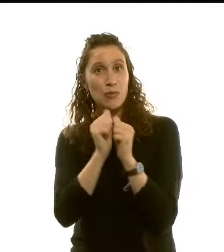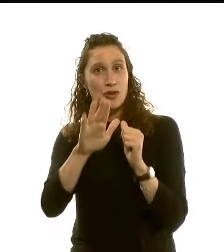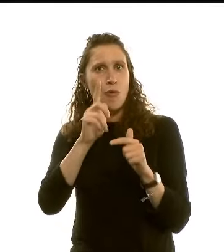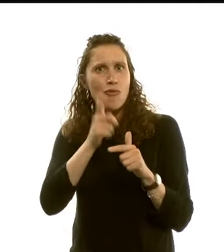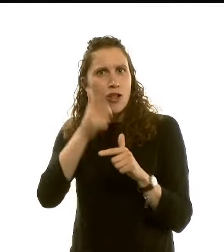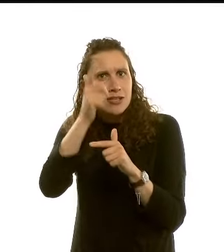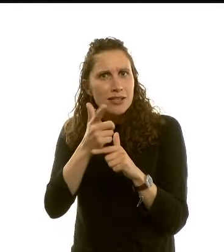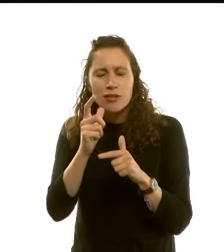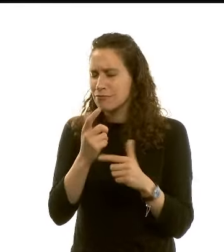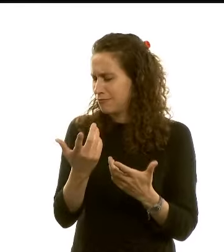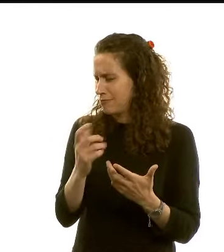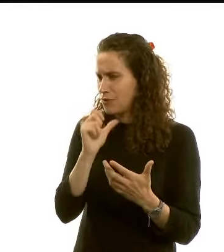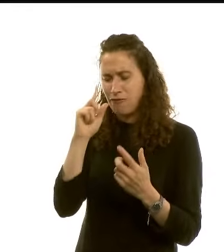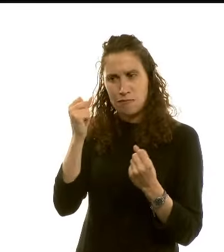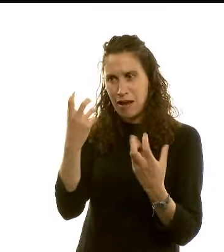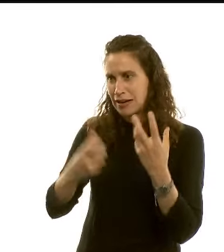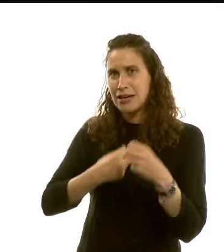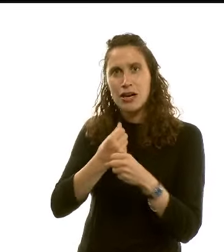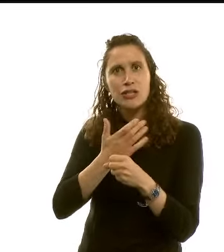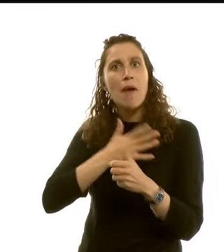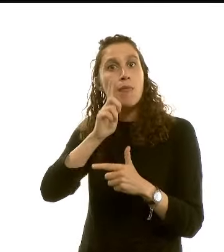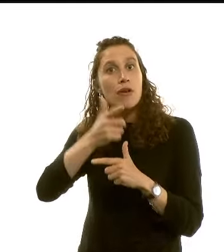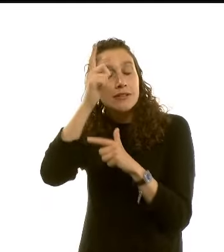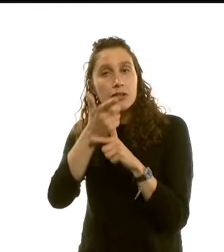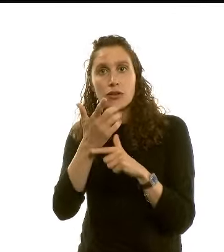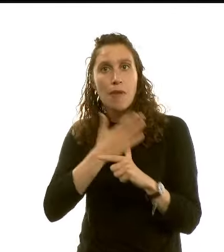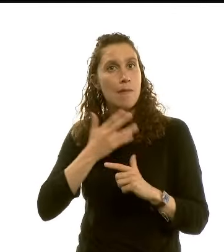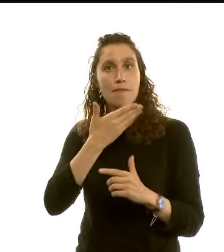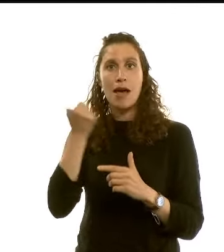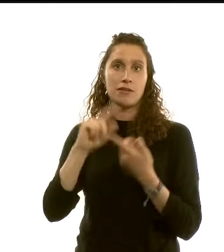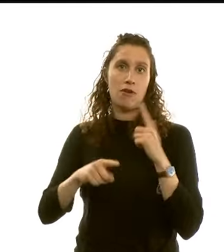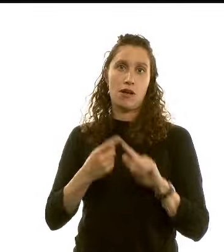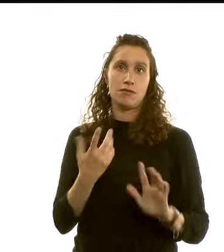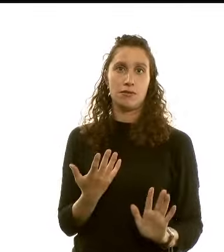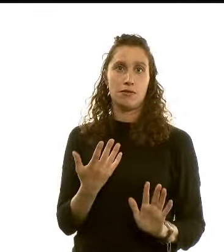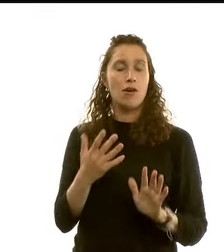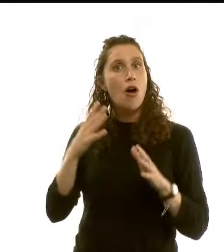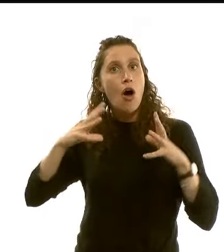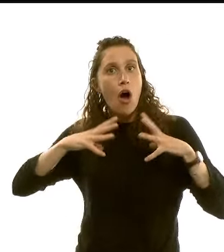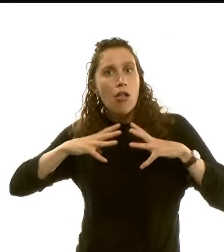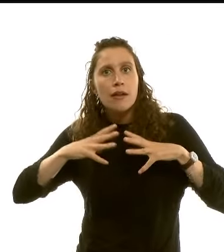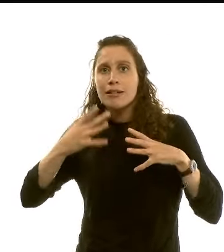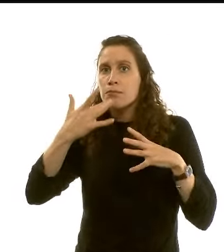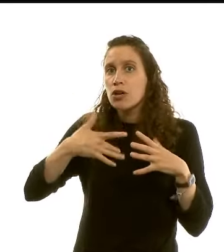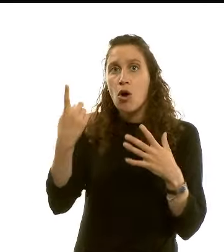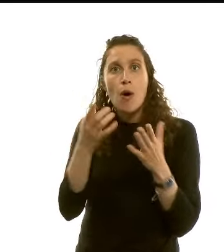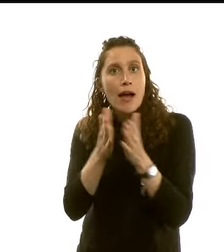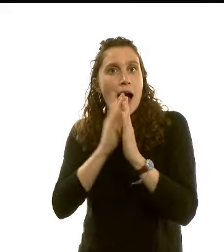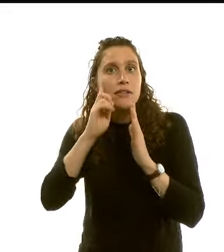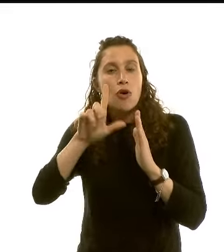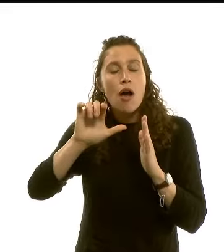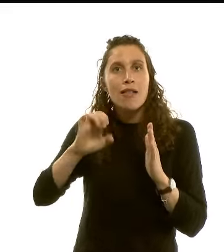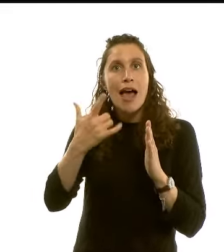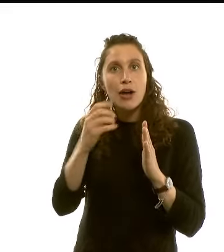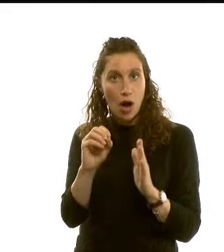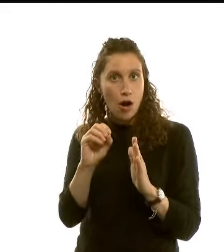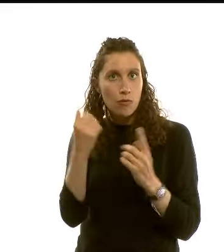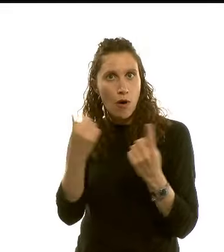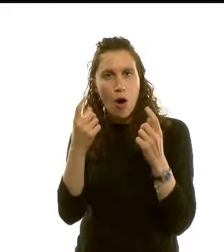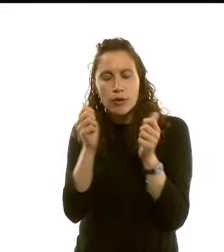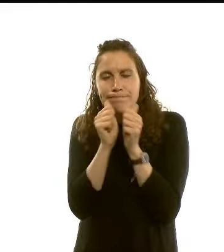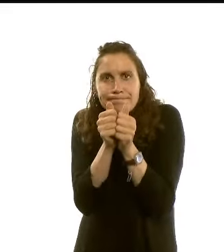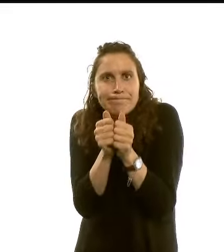years. My siblings are my best friends. Holidays, birthdays, we would always be asking for Lego sets. We've always stayed close, and I think